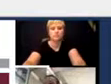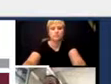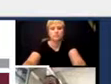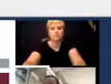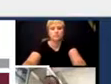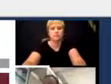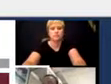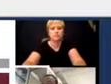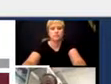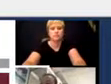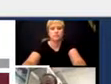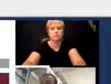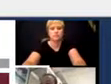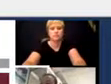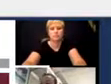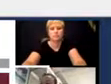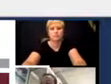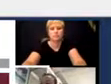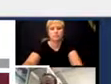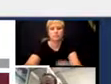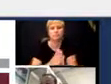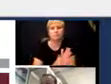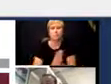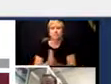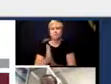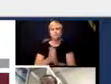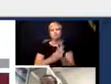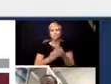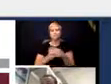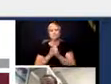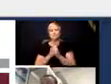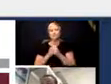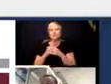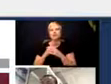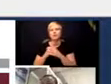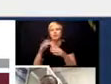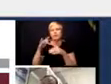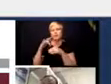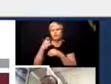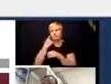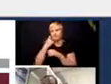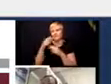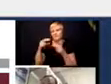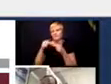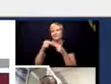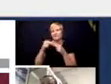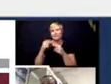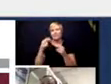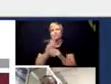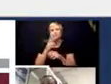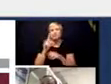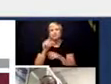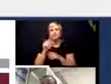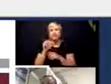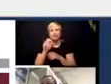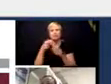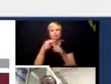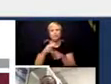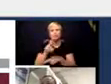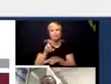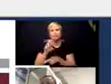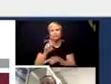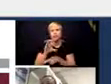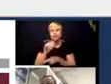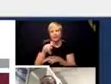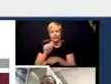regularly using Salesforce. In the earlier slide, I named a database called REDCap that was set up